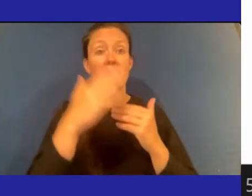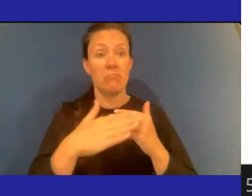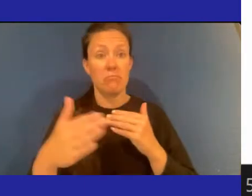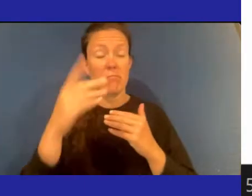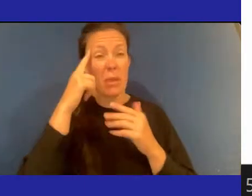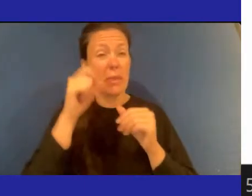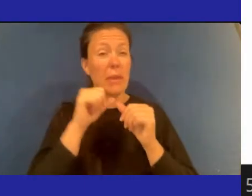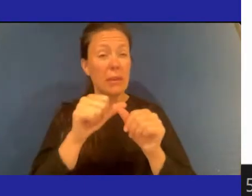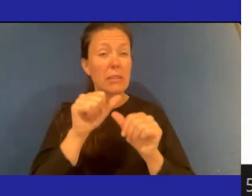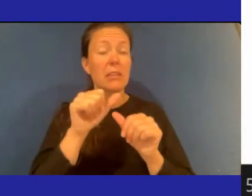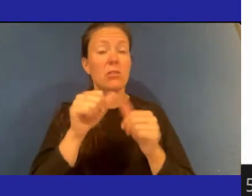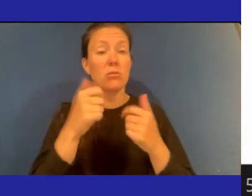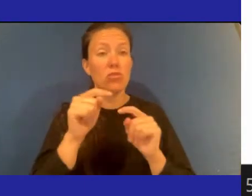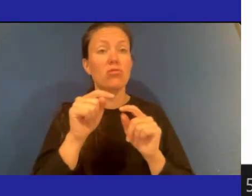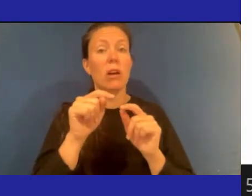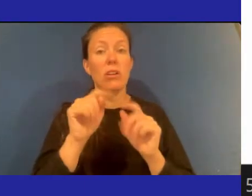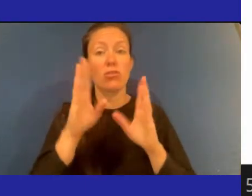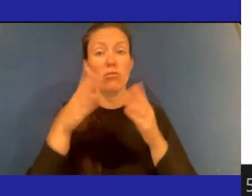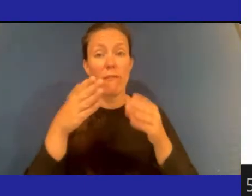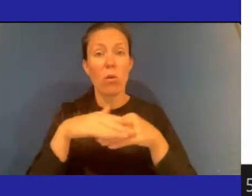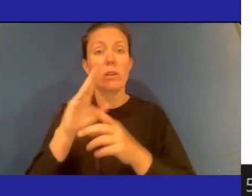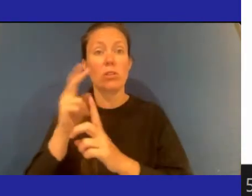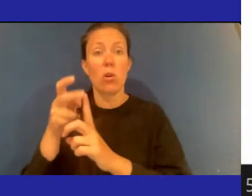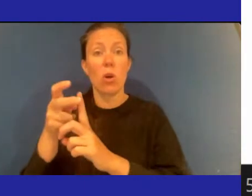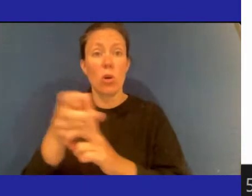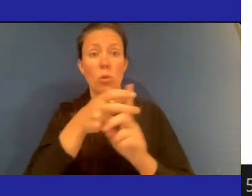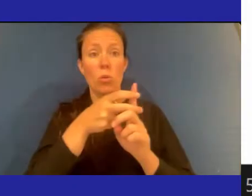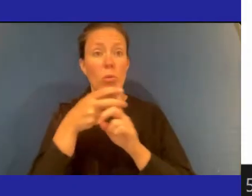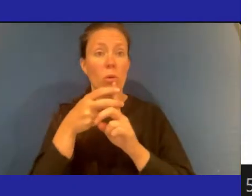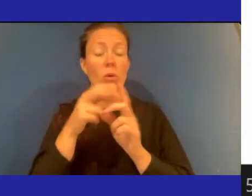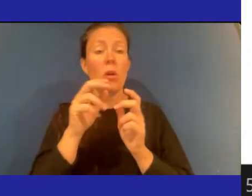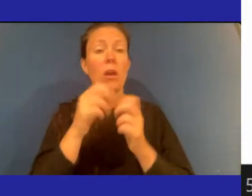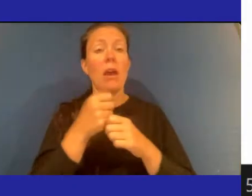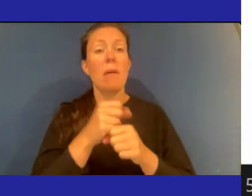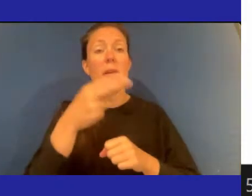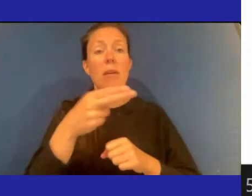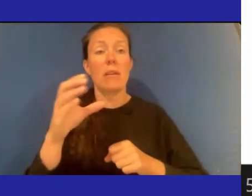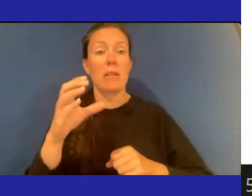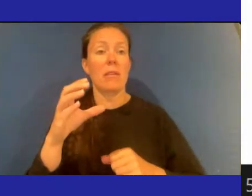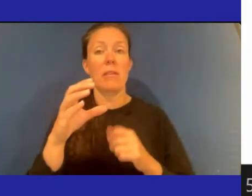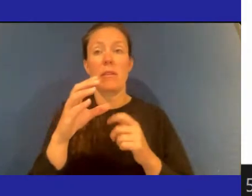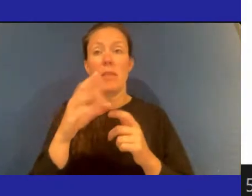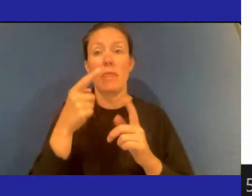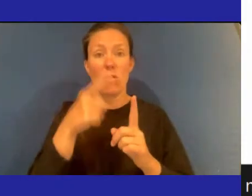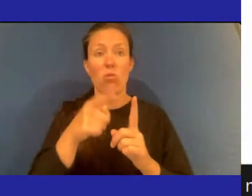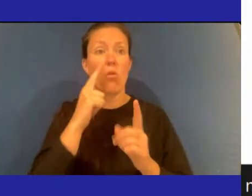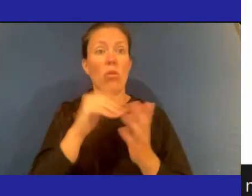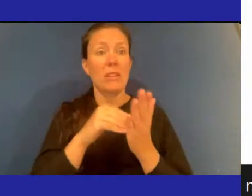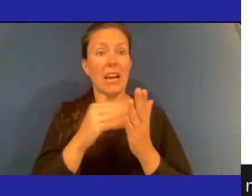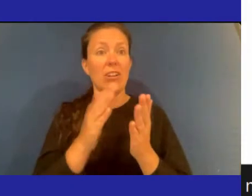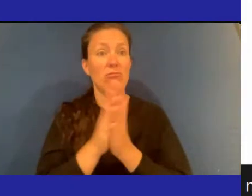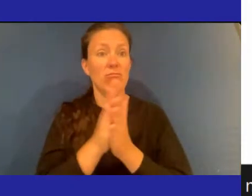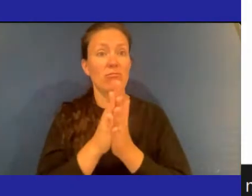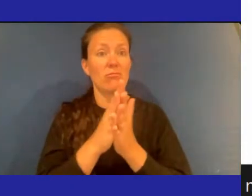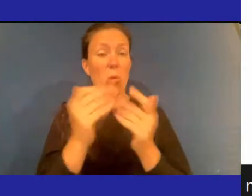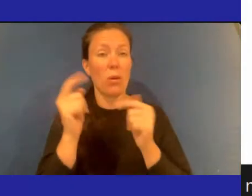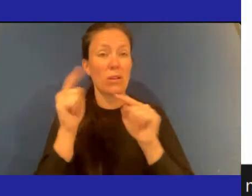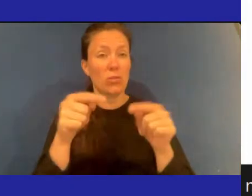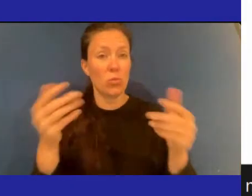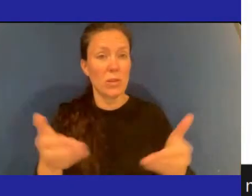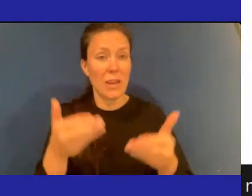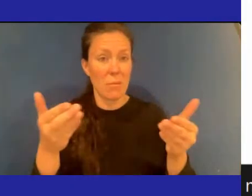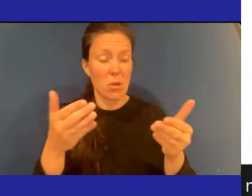in recruitment and make health and hospitals the destination for mission-driven physicians around the country is going to be a major focus of ours.